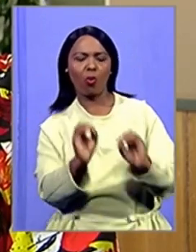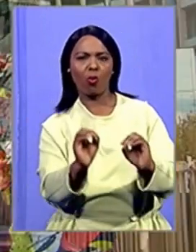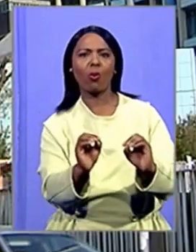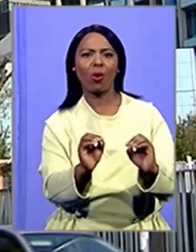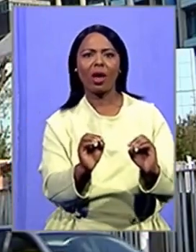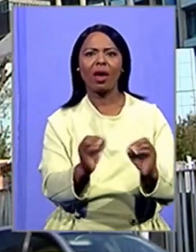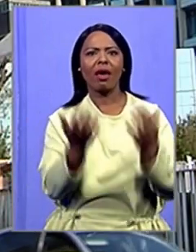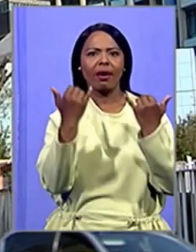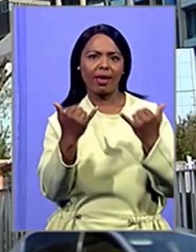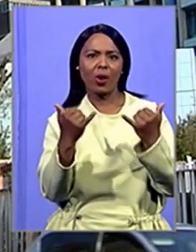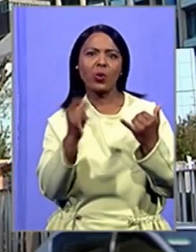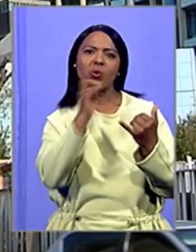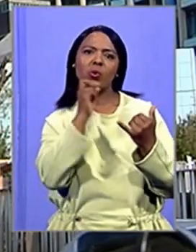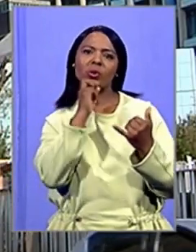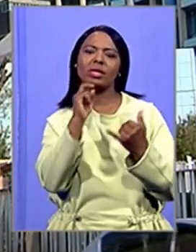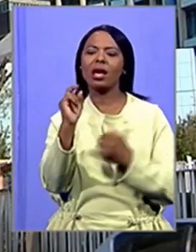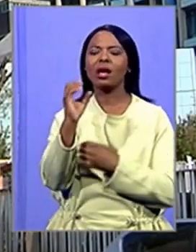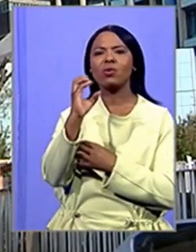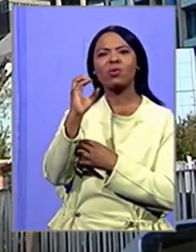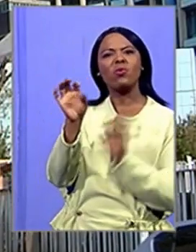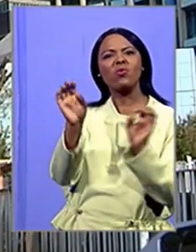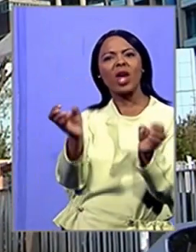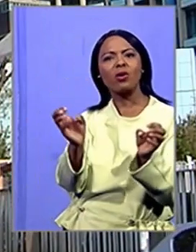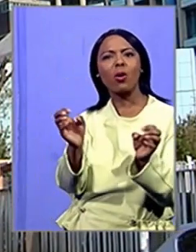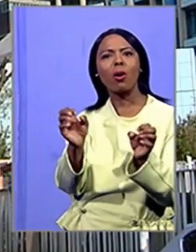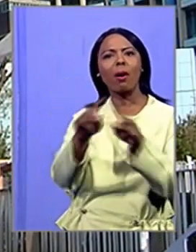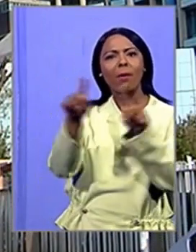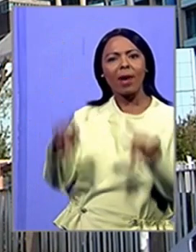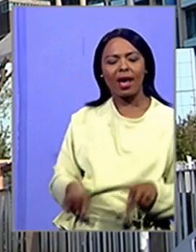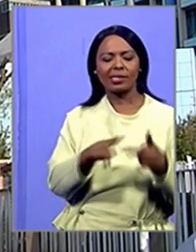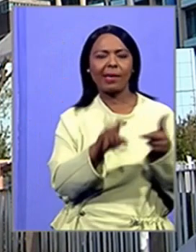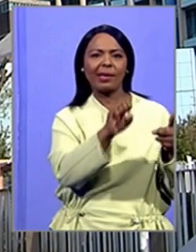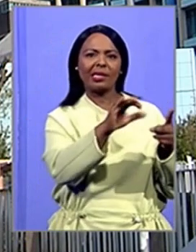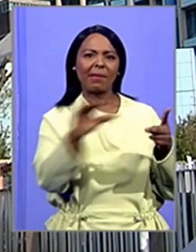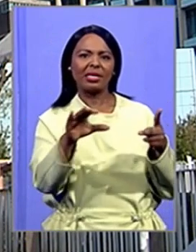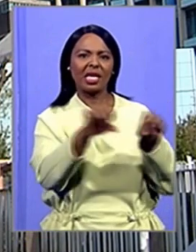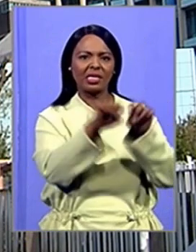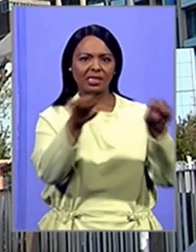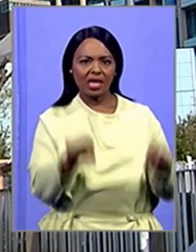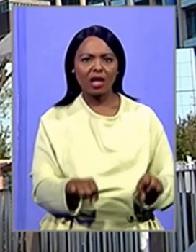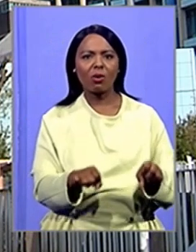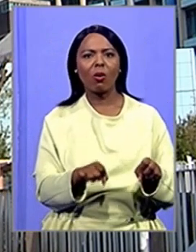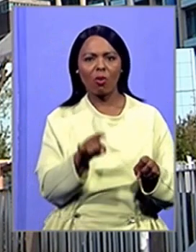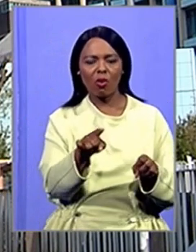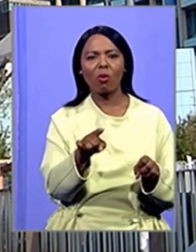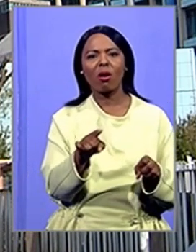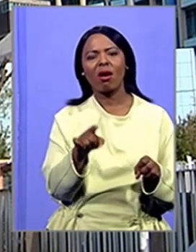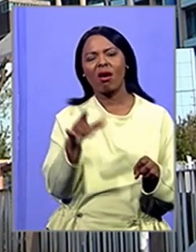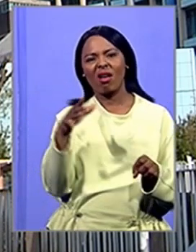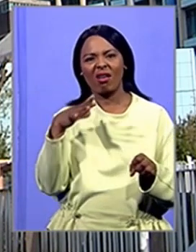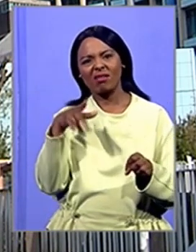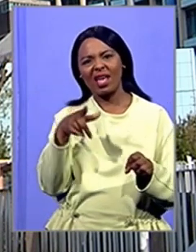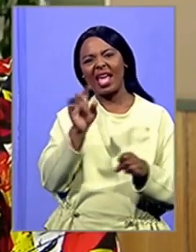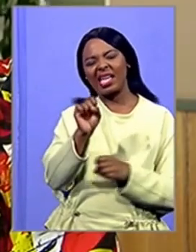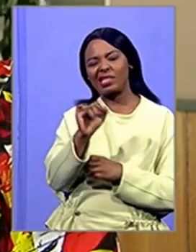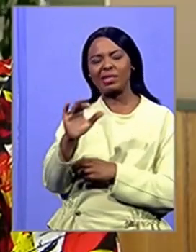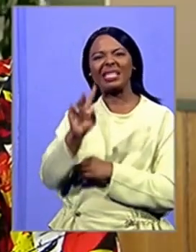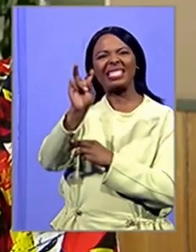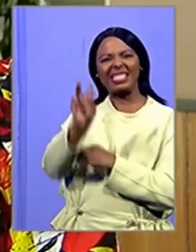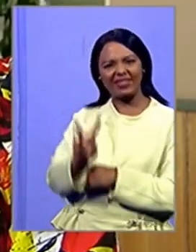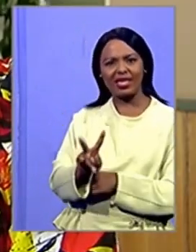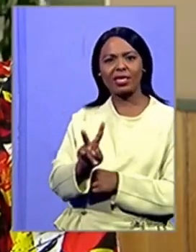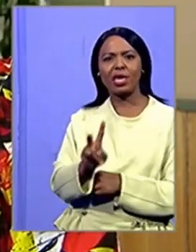usually use the Radio Park one to pick it, and the SABC studios where the SABC TV is. But